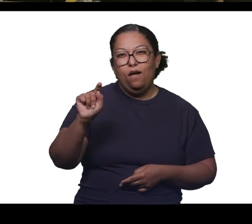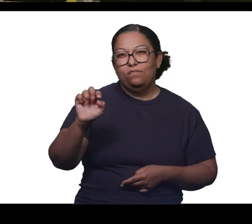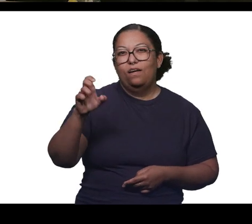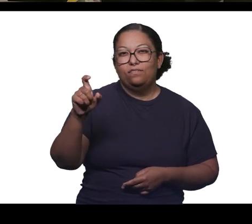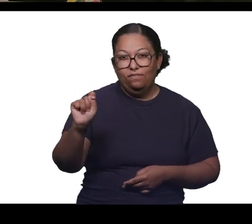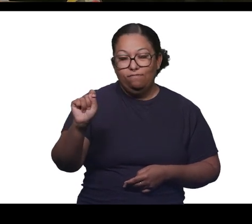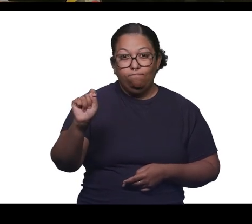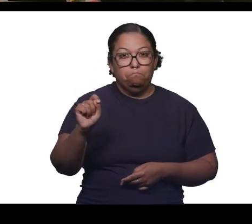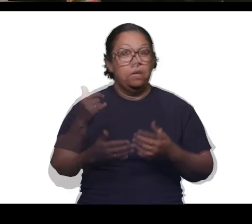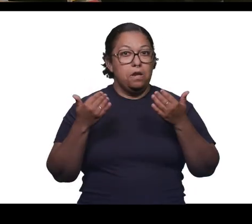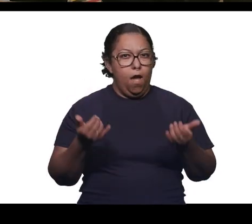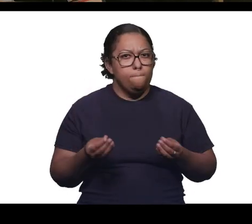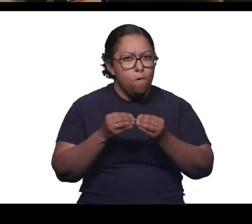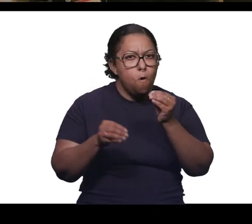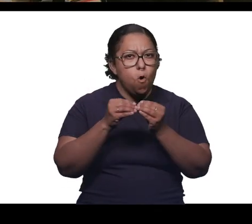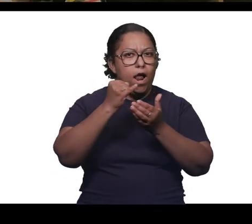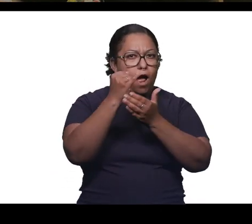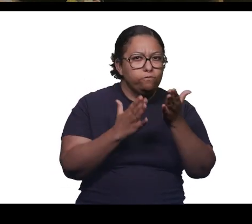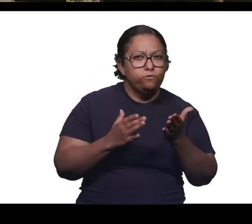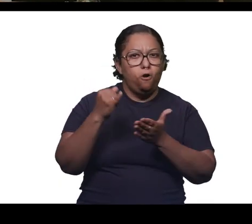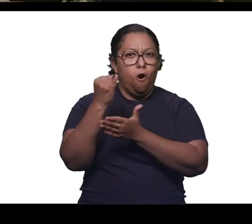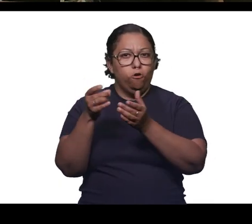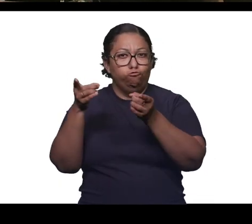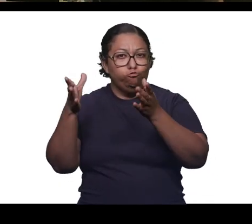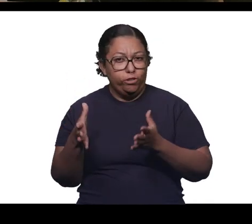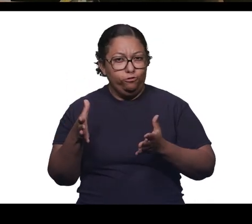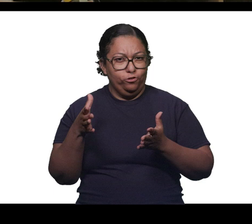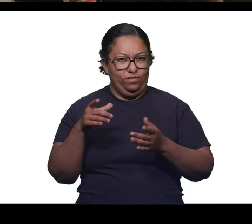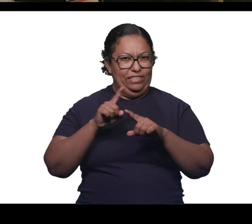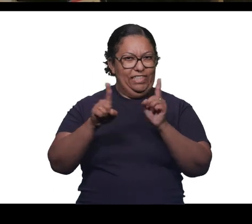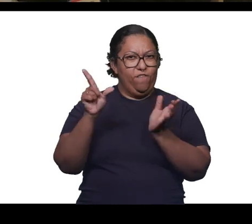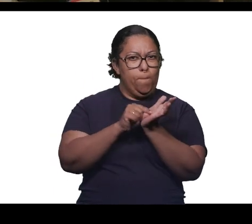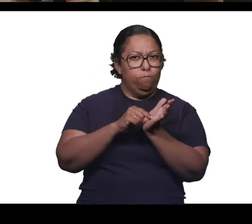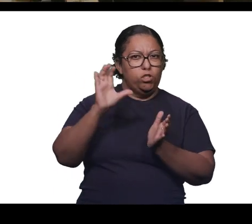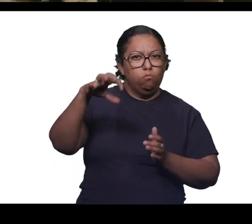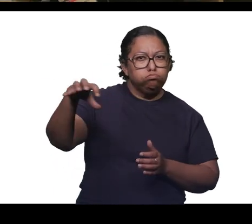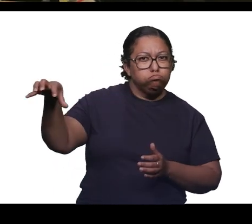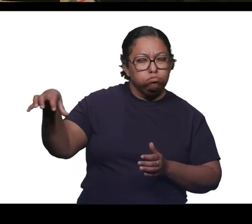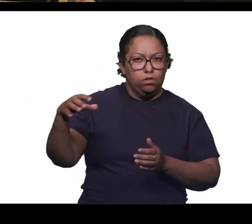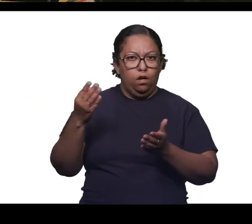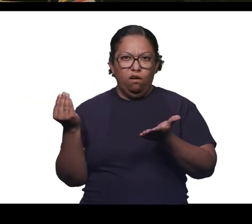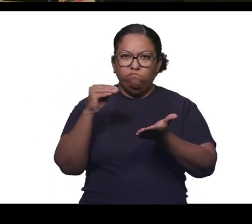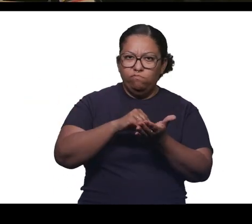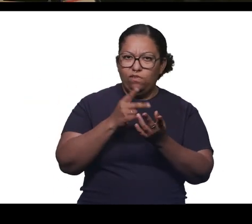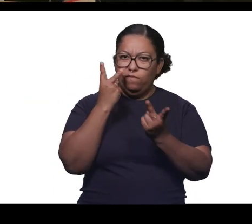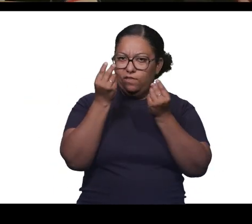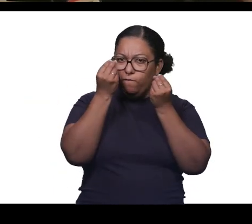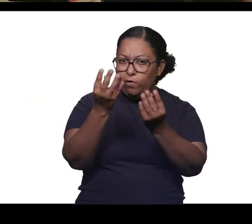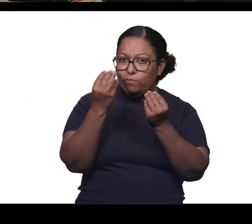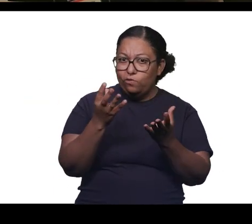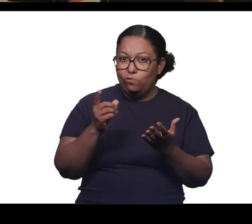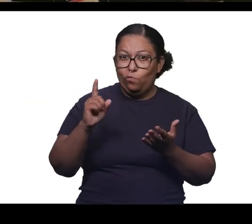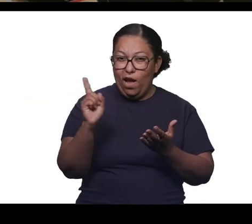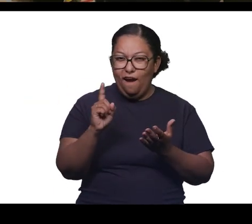art directors with publishing houses are putting visual information outside of where the book proper is.